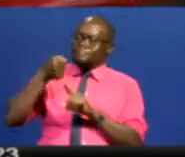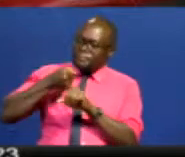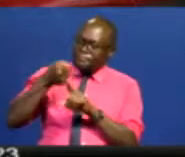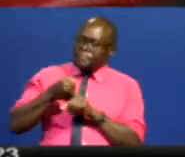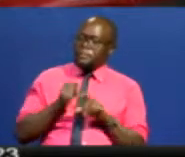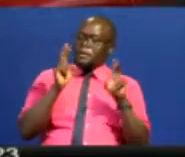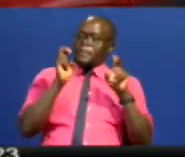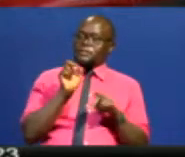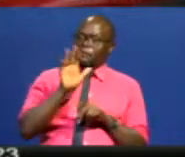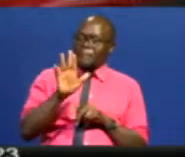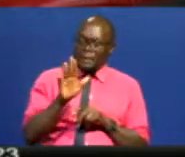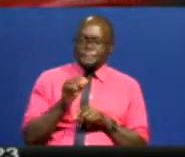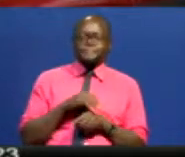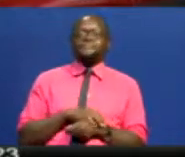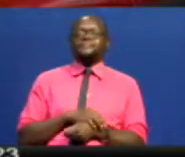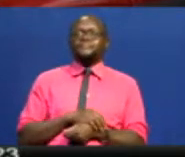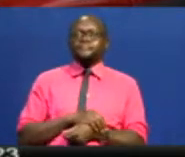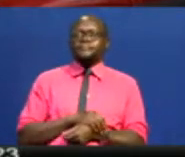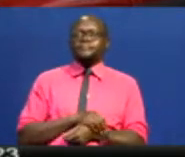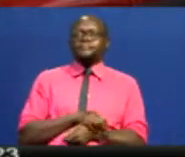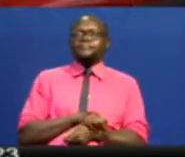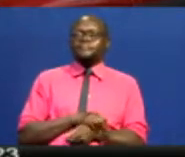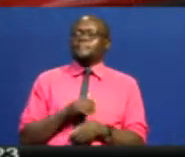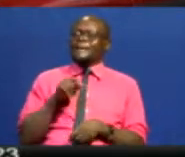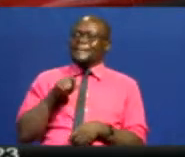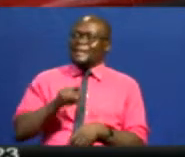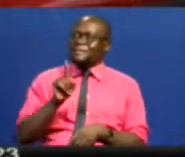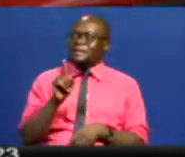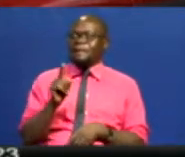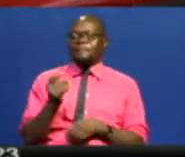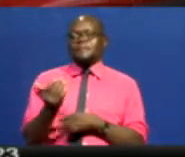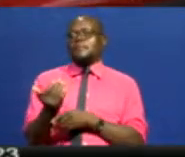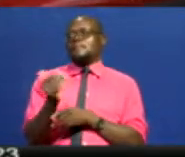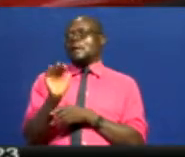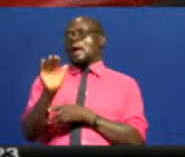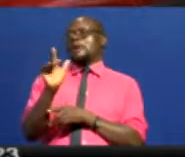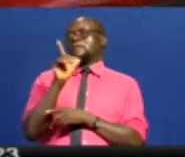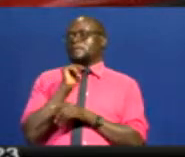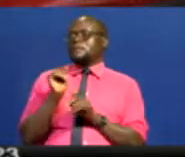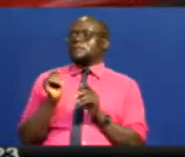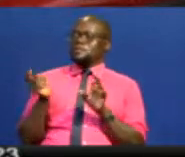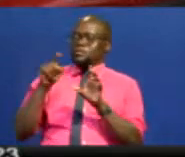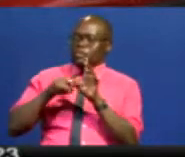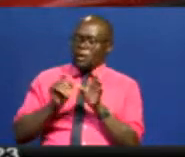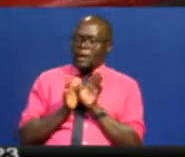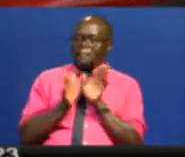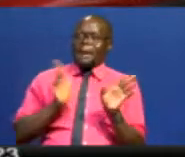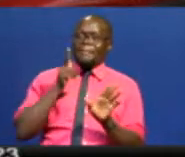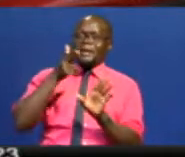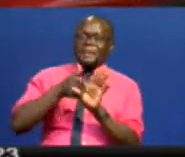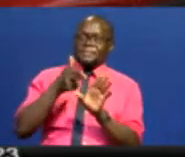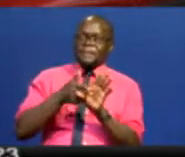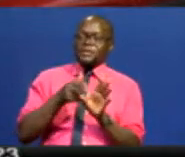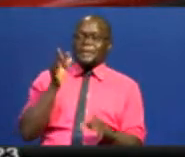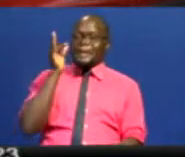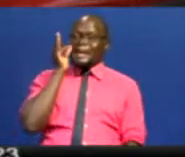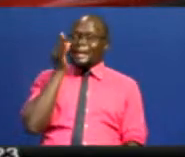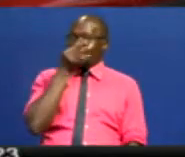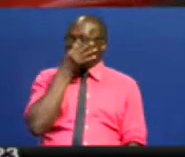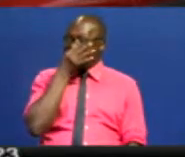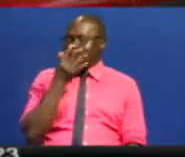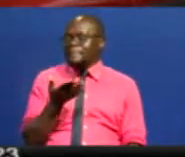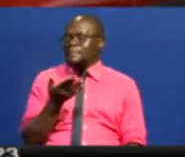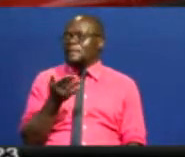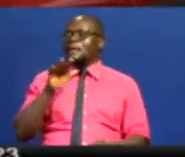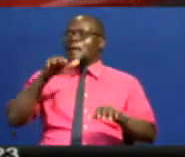floor, Honorable Speaker. Honorable Speaker, they have been requested to attend a public participation in Nyeri, Honorable Speaker.